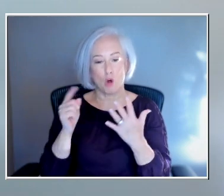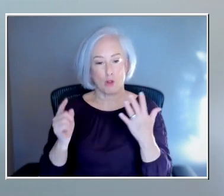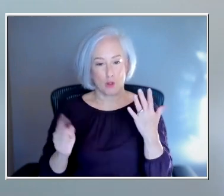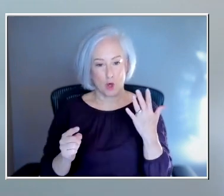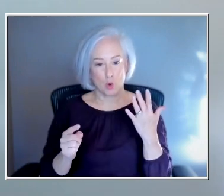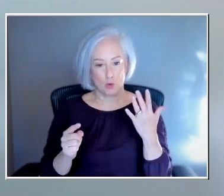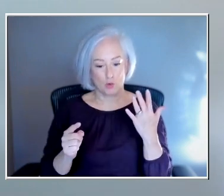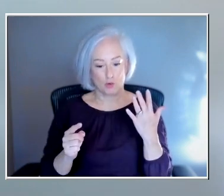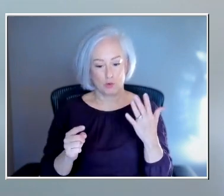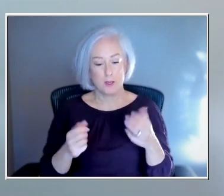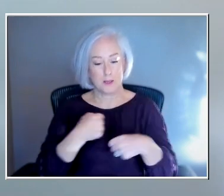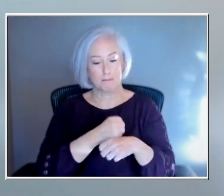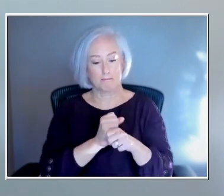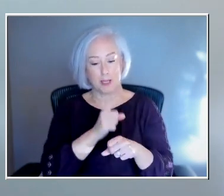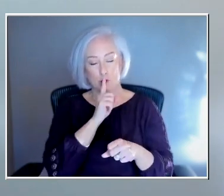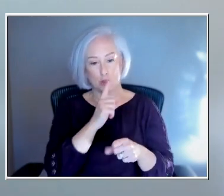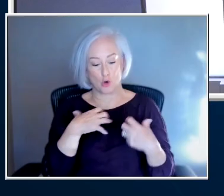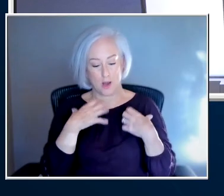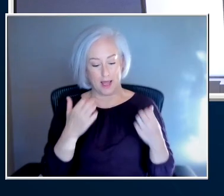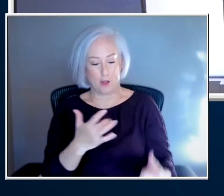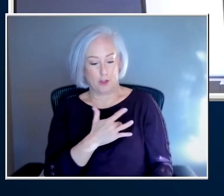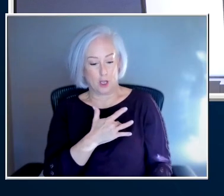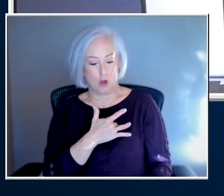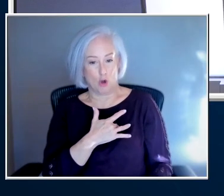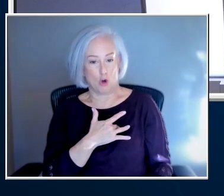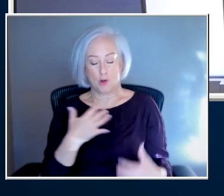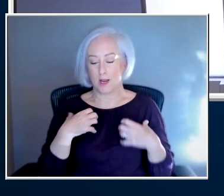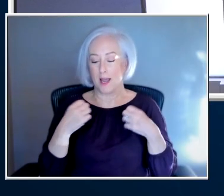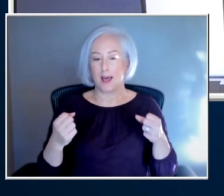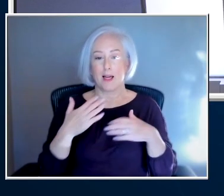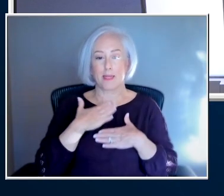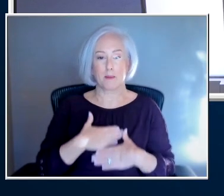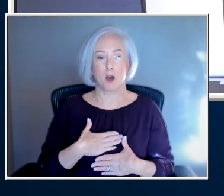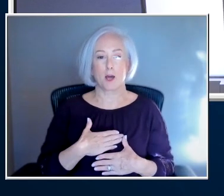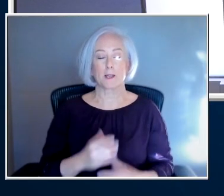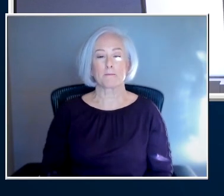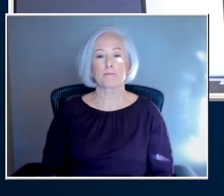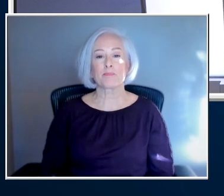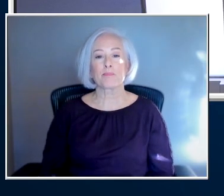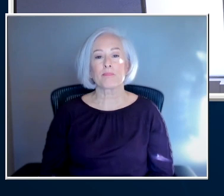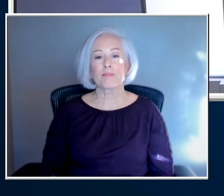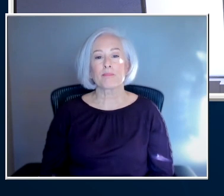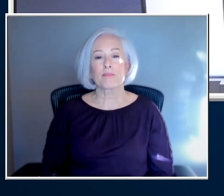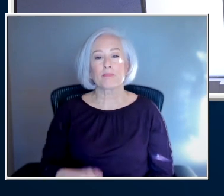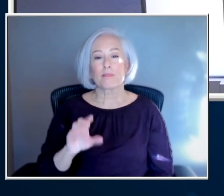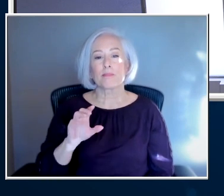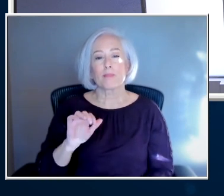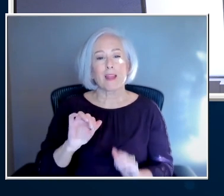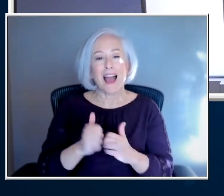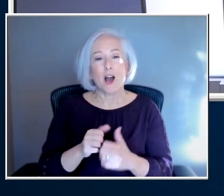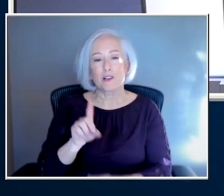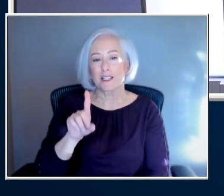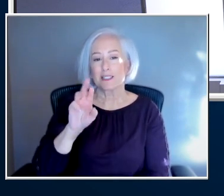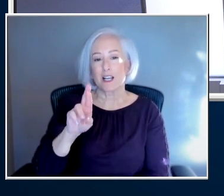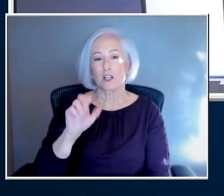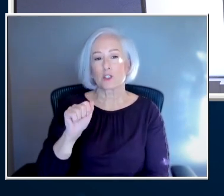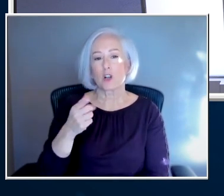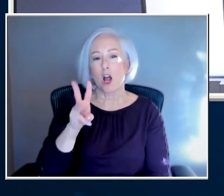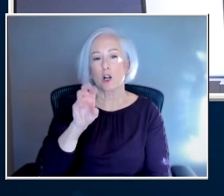healthy heart and healthy body. How did Dr. Agarwal know that she was having a stroke, or did